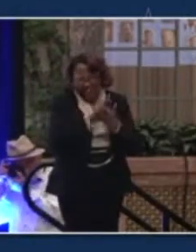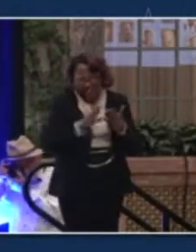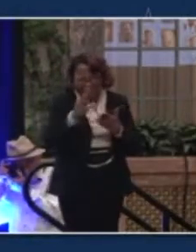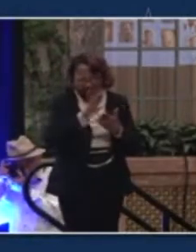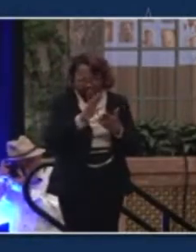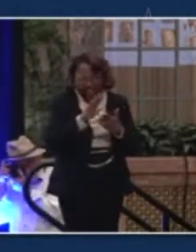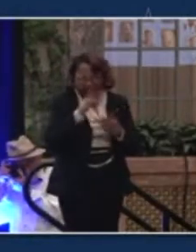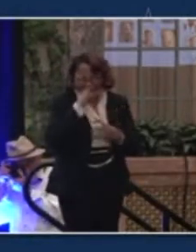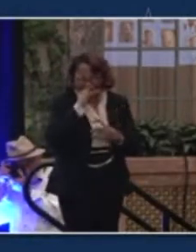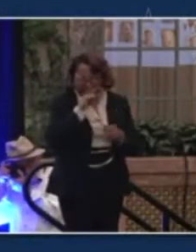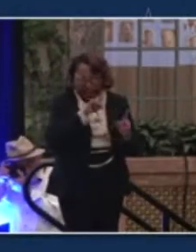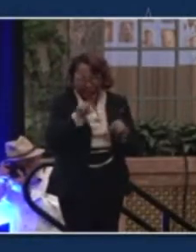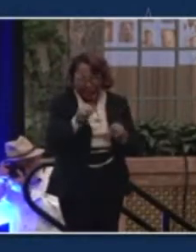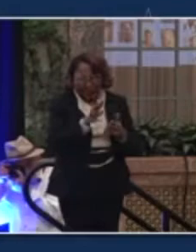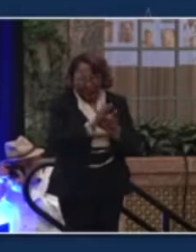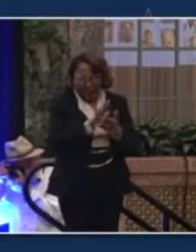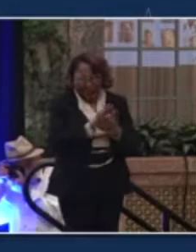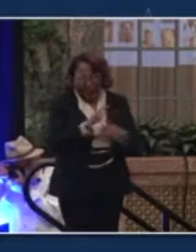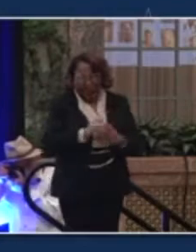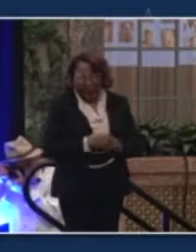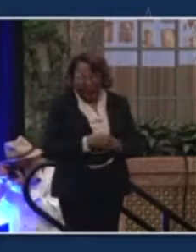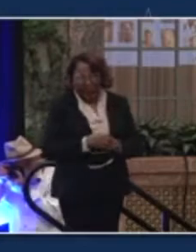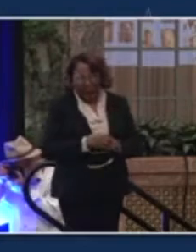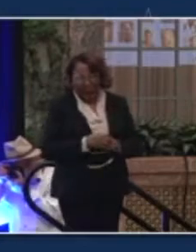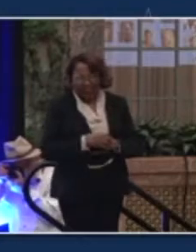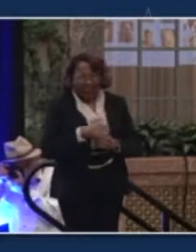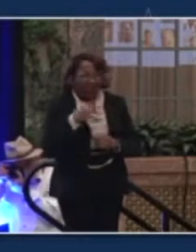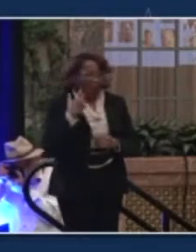What is all this crap they got down here for me to say?